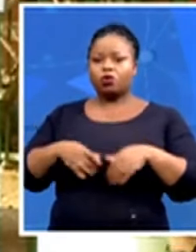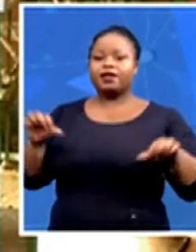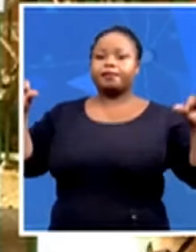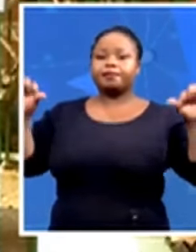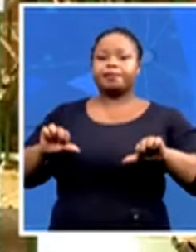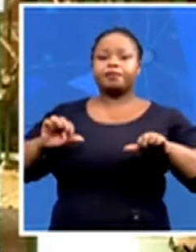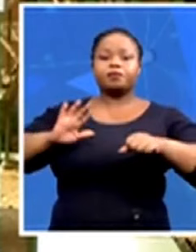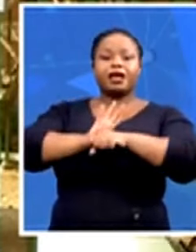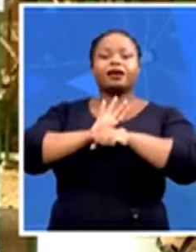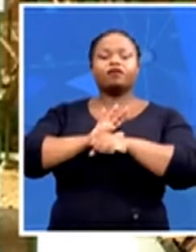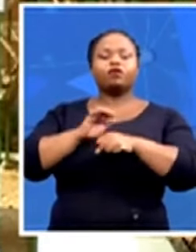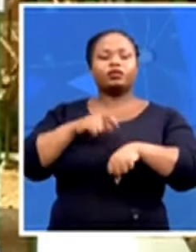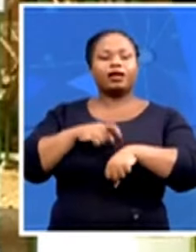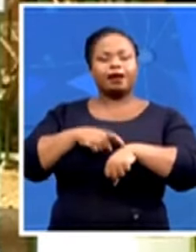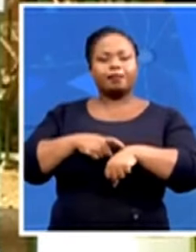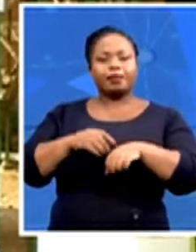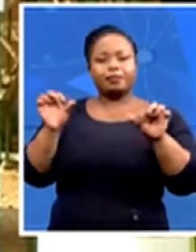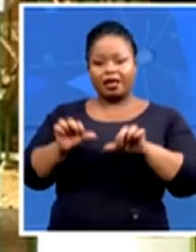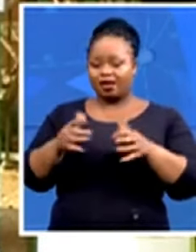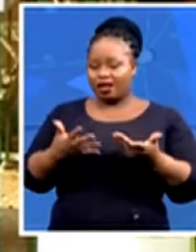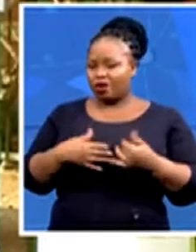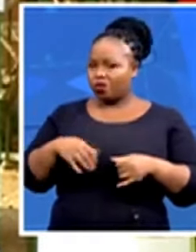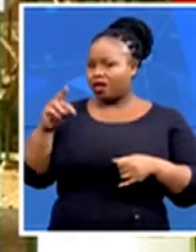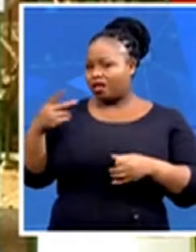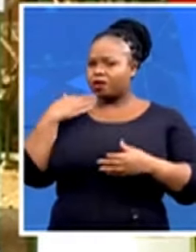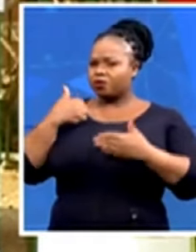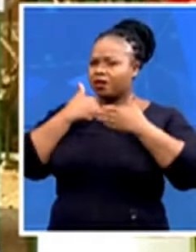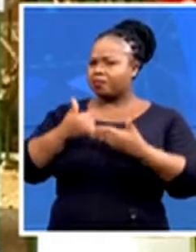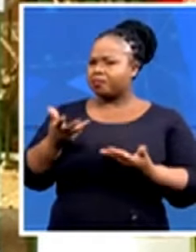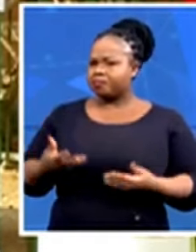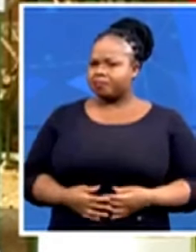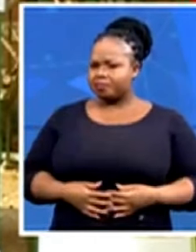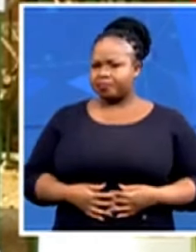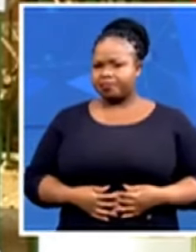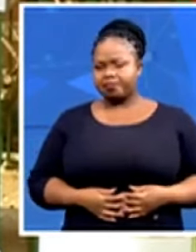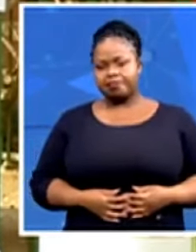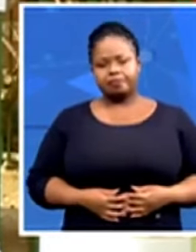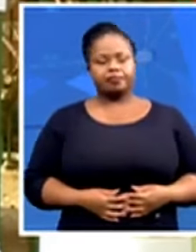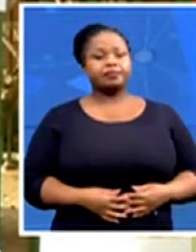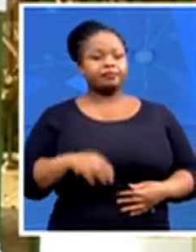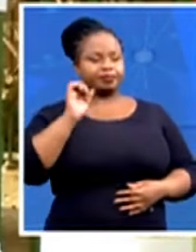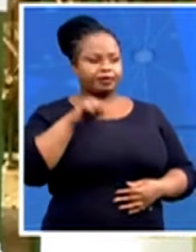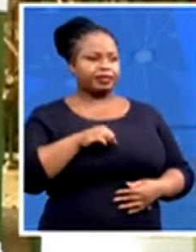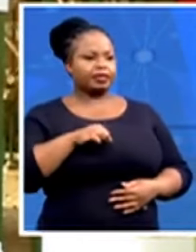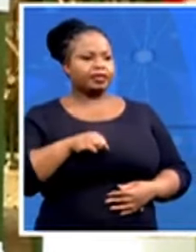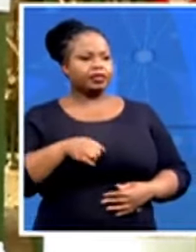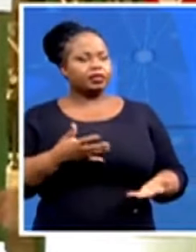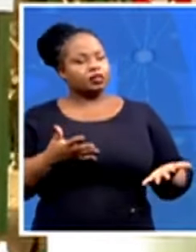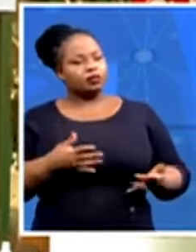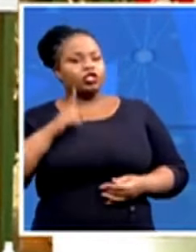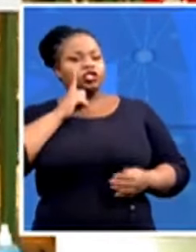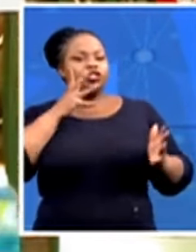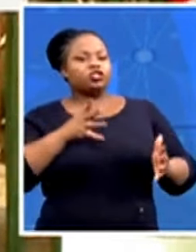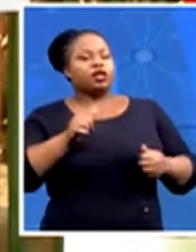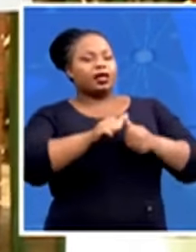that will assist in terms of regulations? Well, indeed, that those teachers' assistants were very